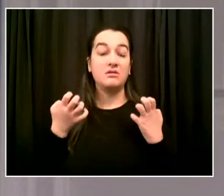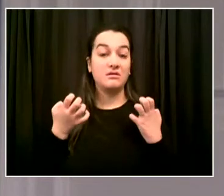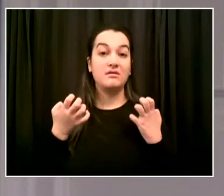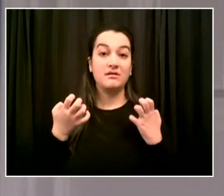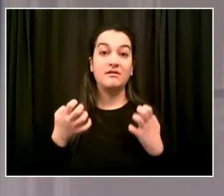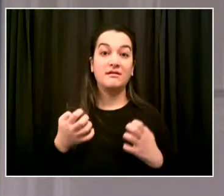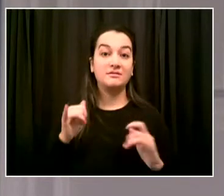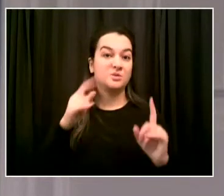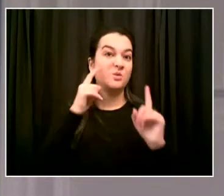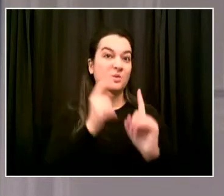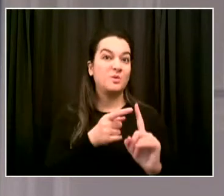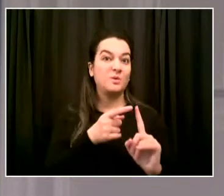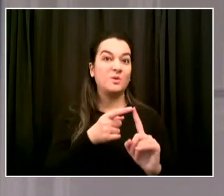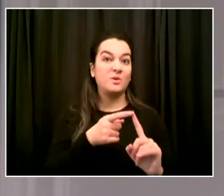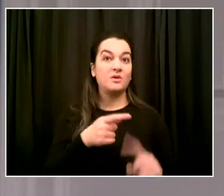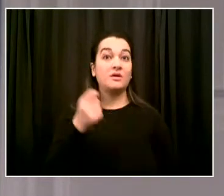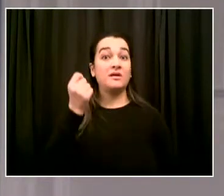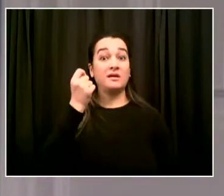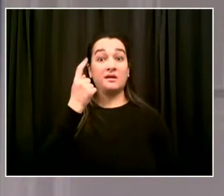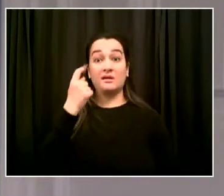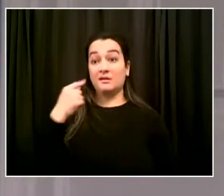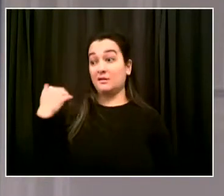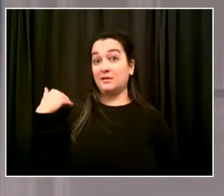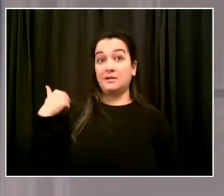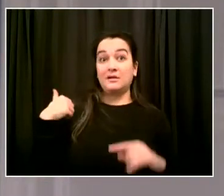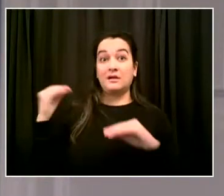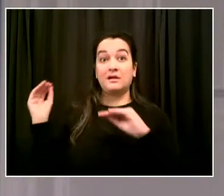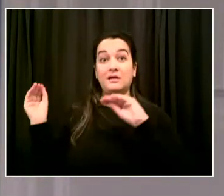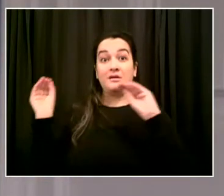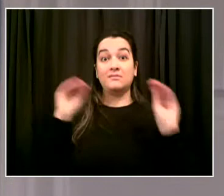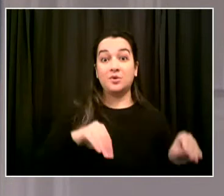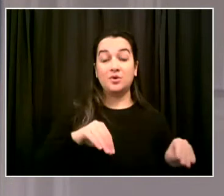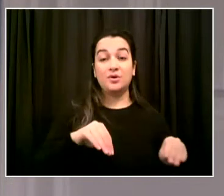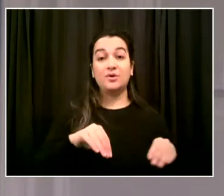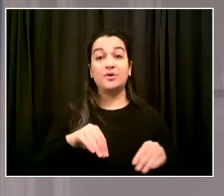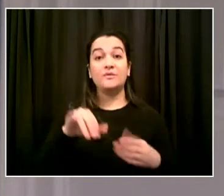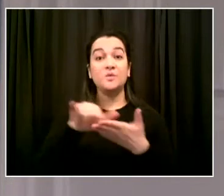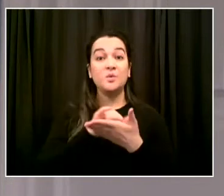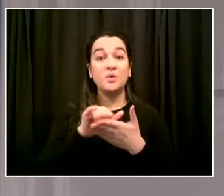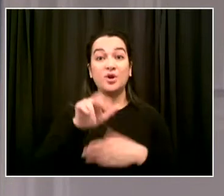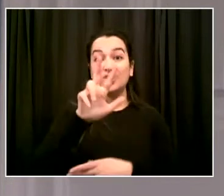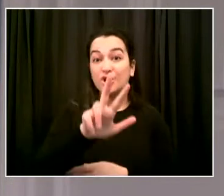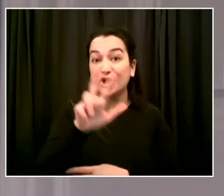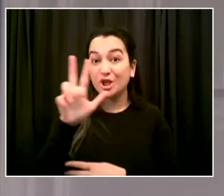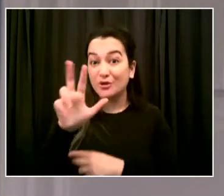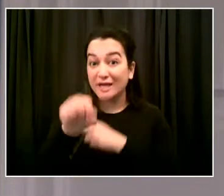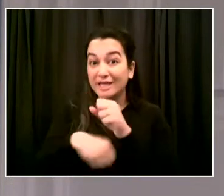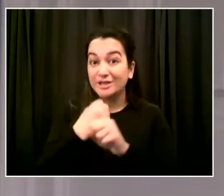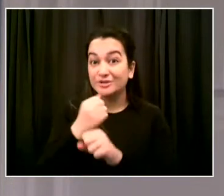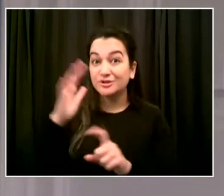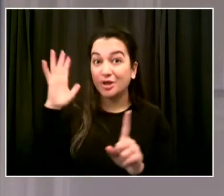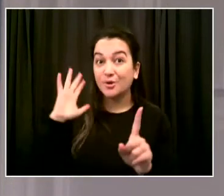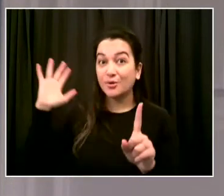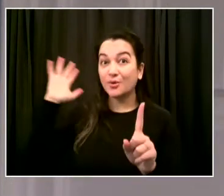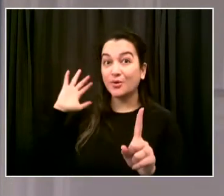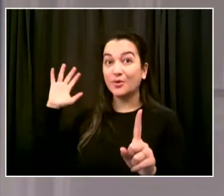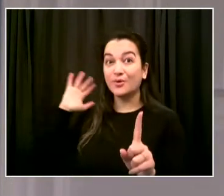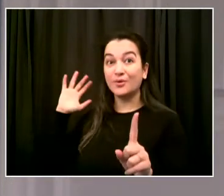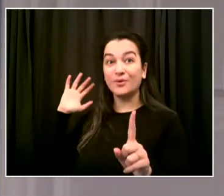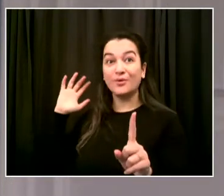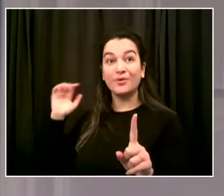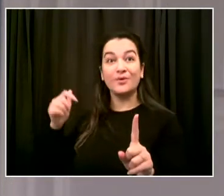be an artist. But when I graduated from college, I wanted to make a difference, so I became a community organizer in the